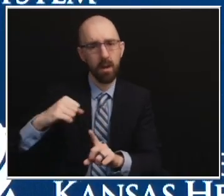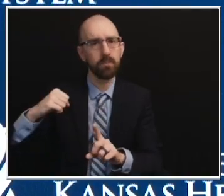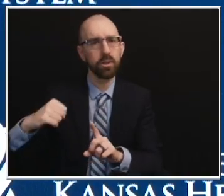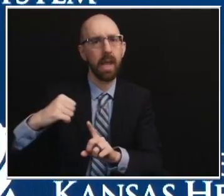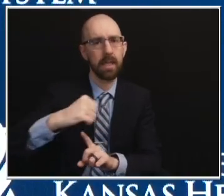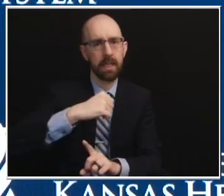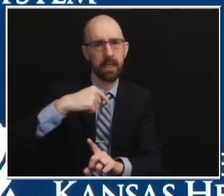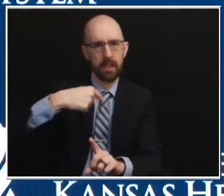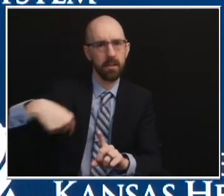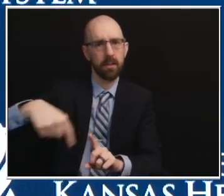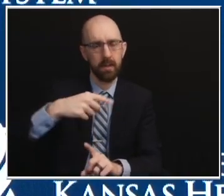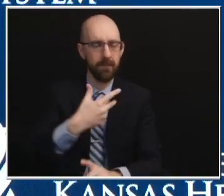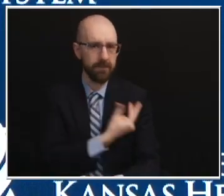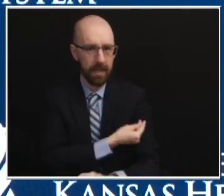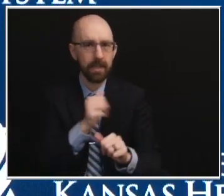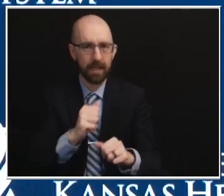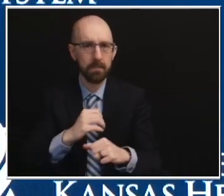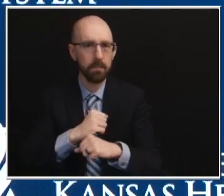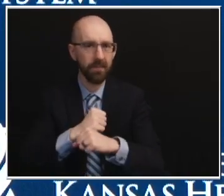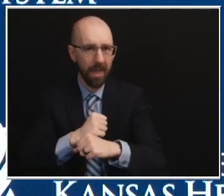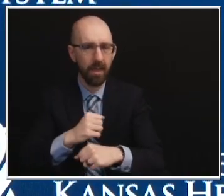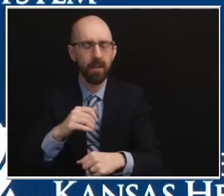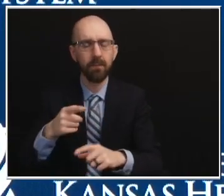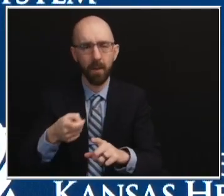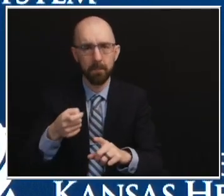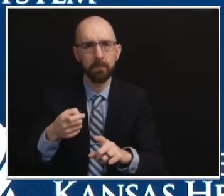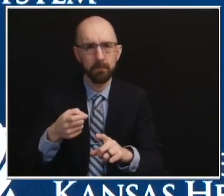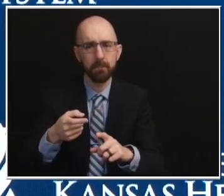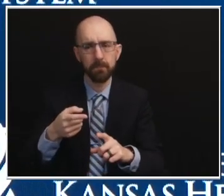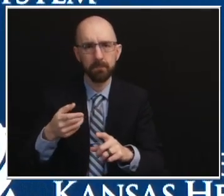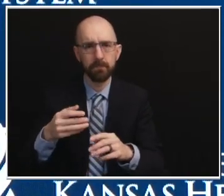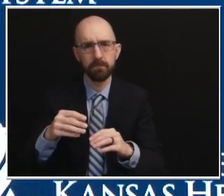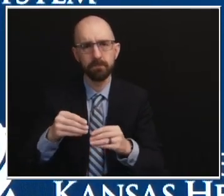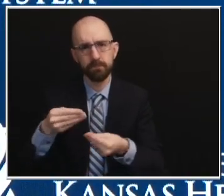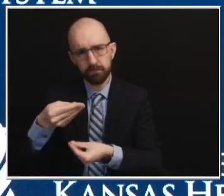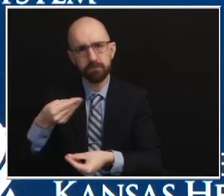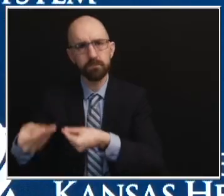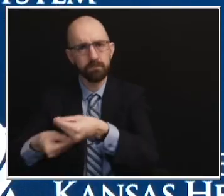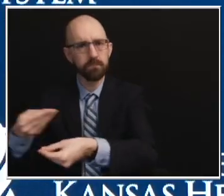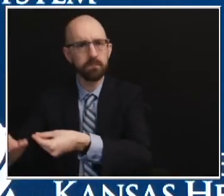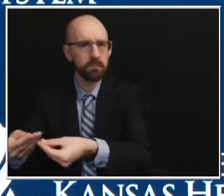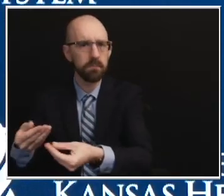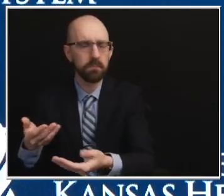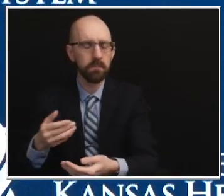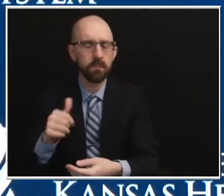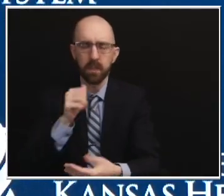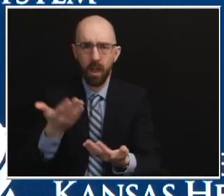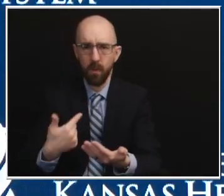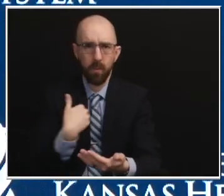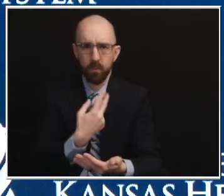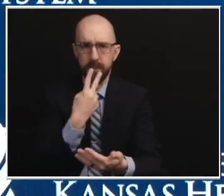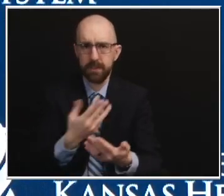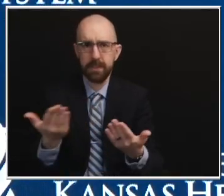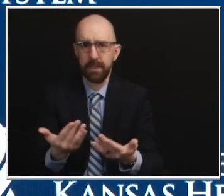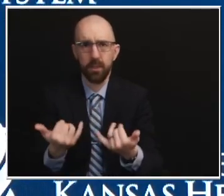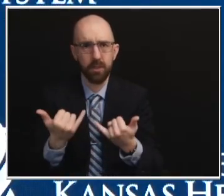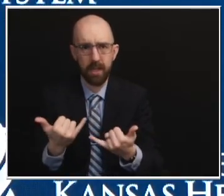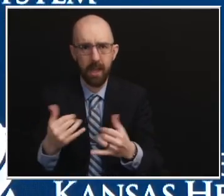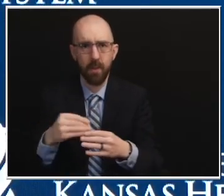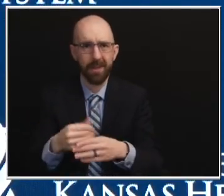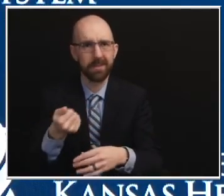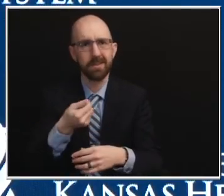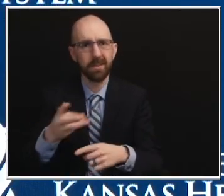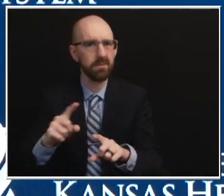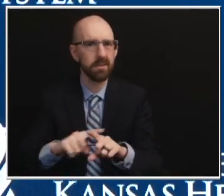and can stop that route or that chain of transmission. That is not what we're seeing here now in a number of different